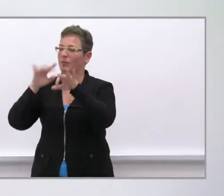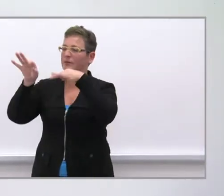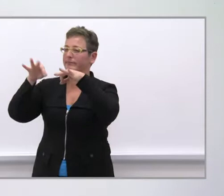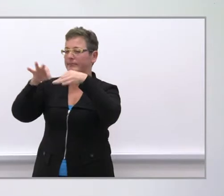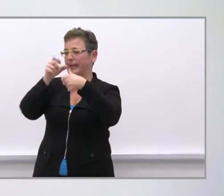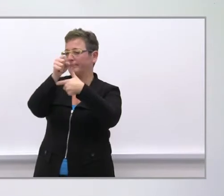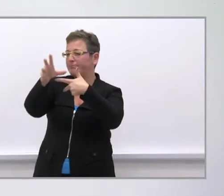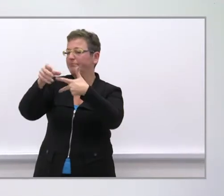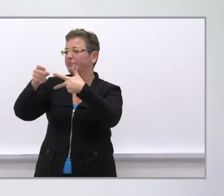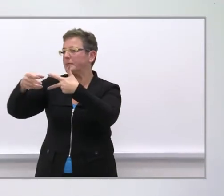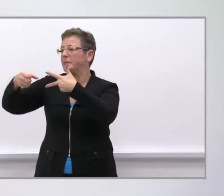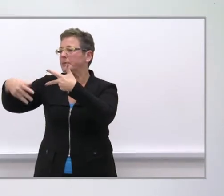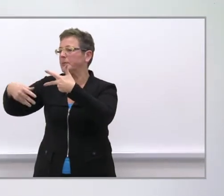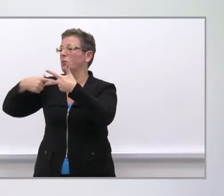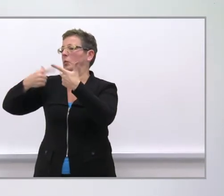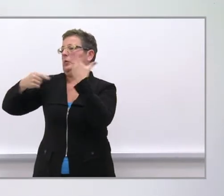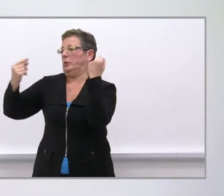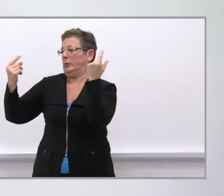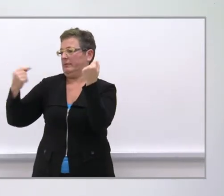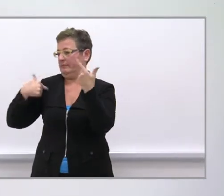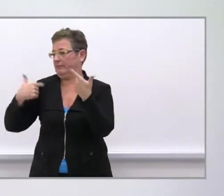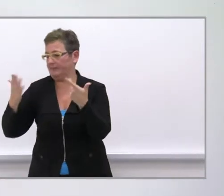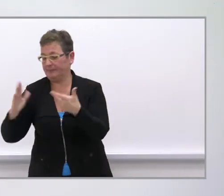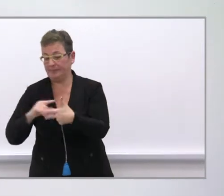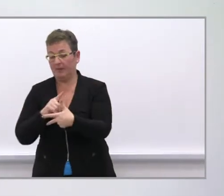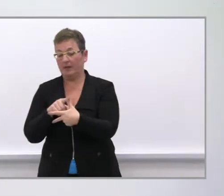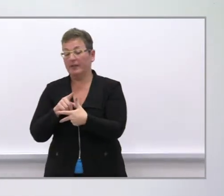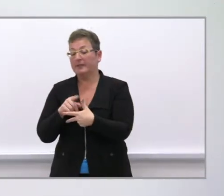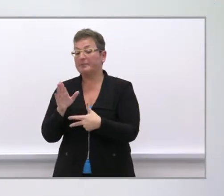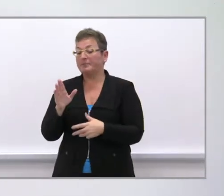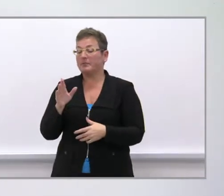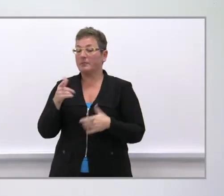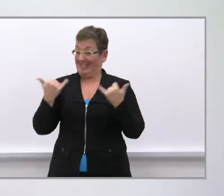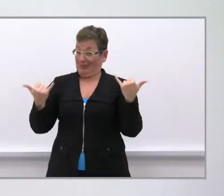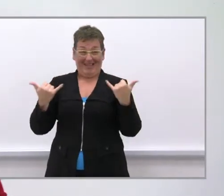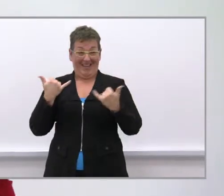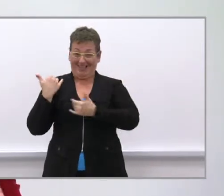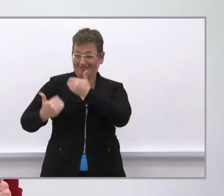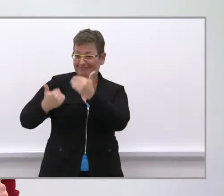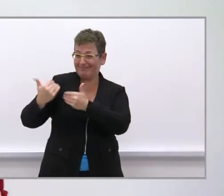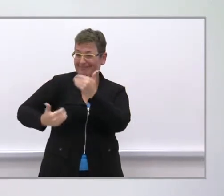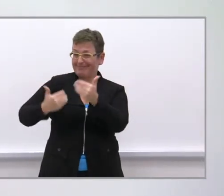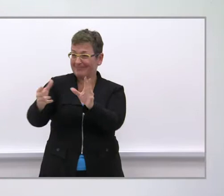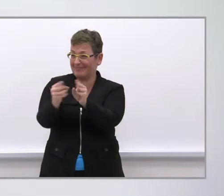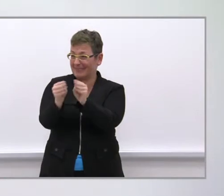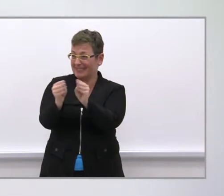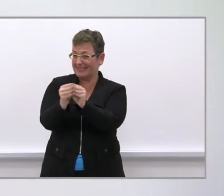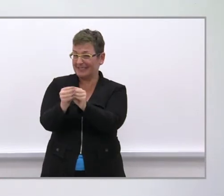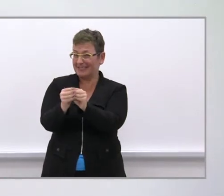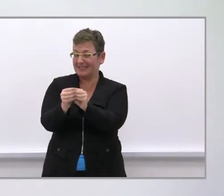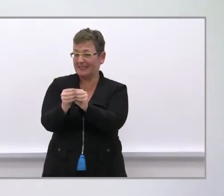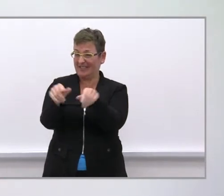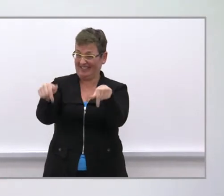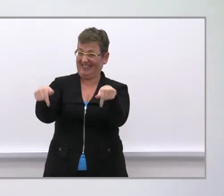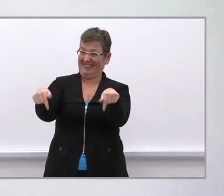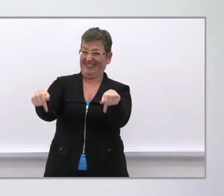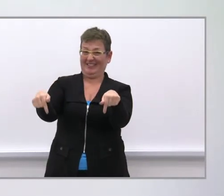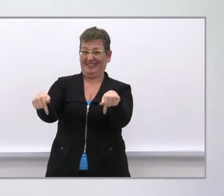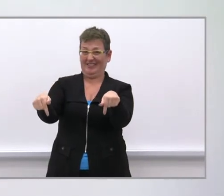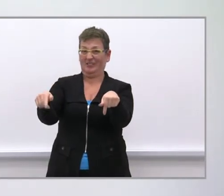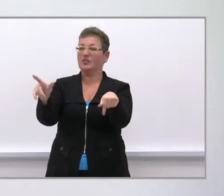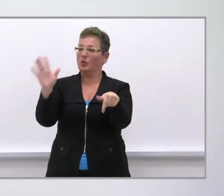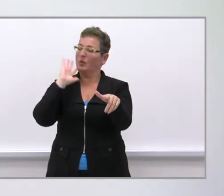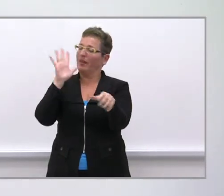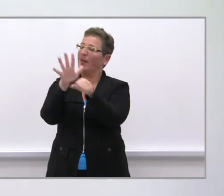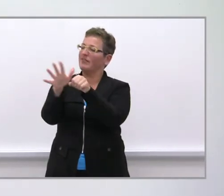overview of what we're doing. As I said, going through this today, I'm hoping you'll have